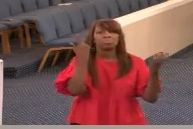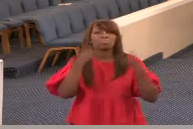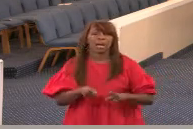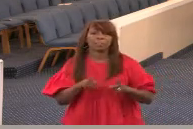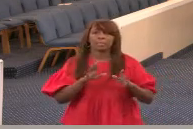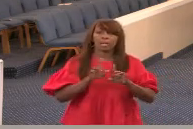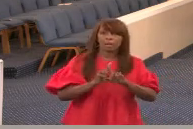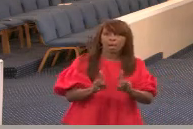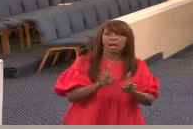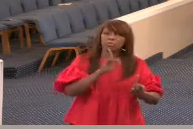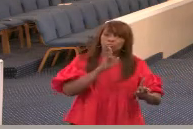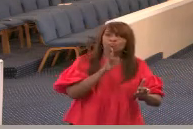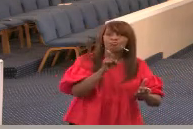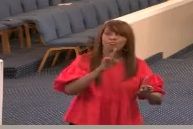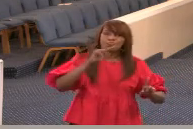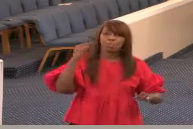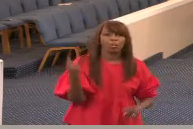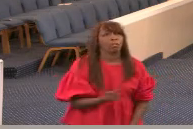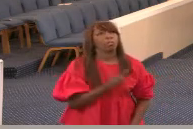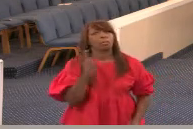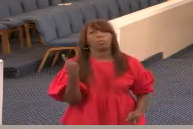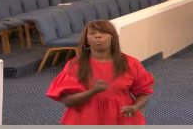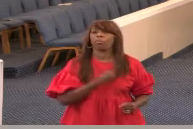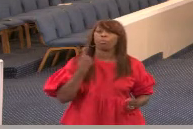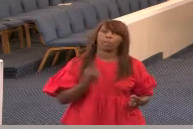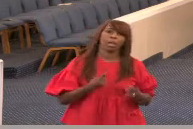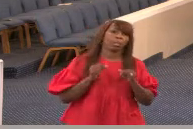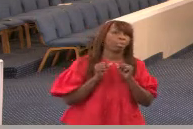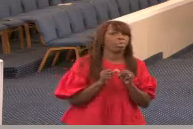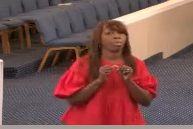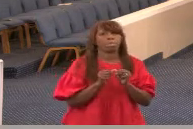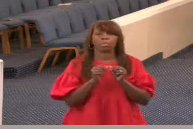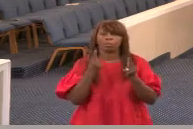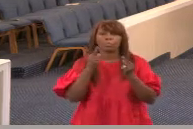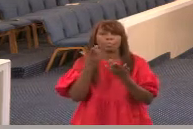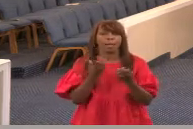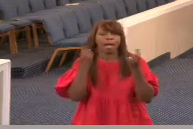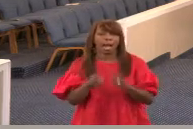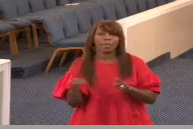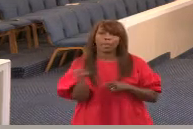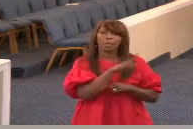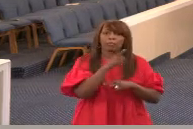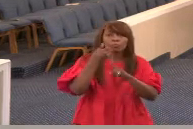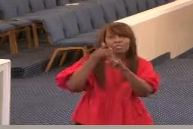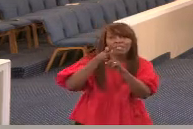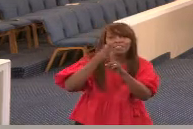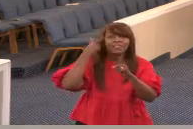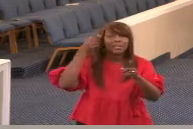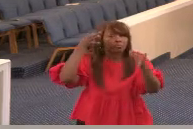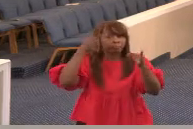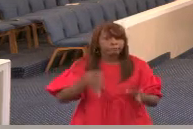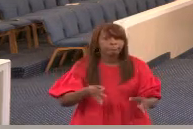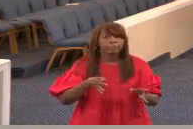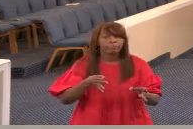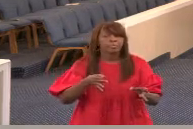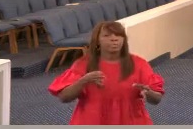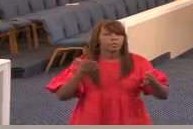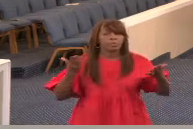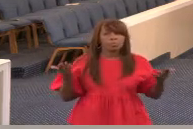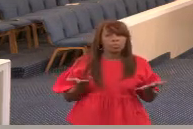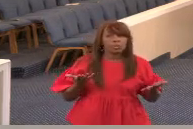Truth be told, there's always something. So you gotta make up your mind. I'm gonna just trust